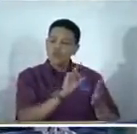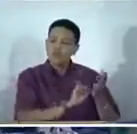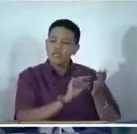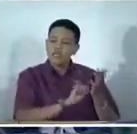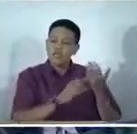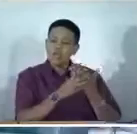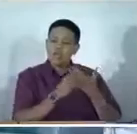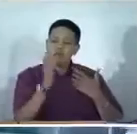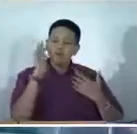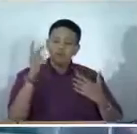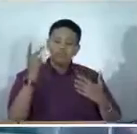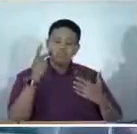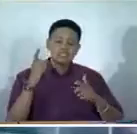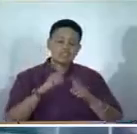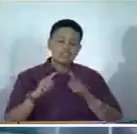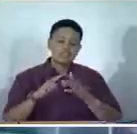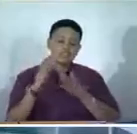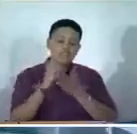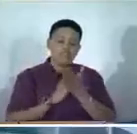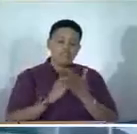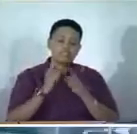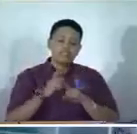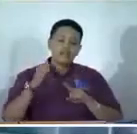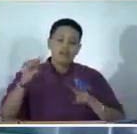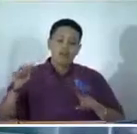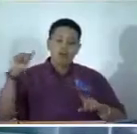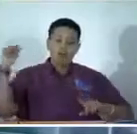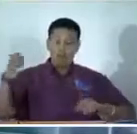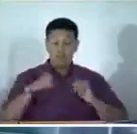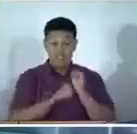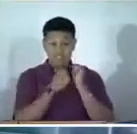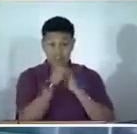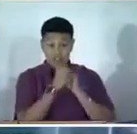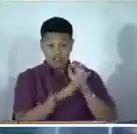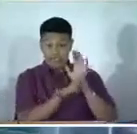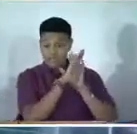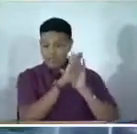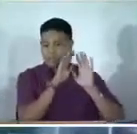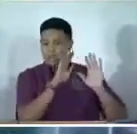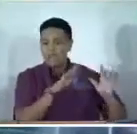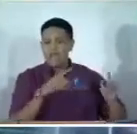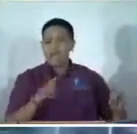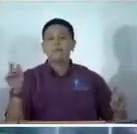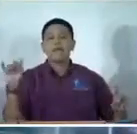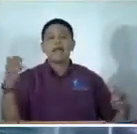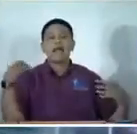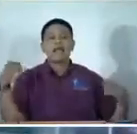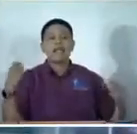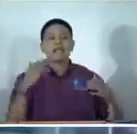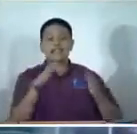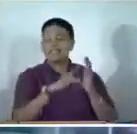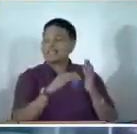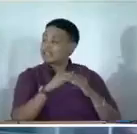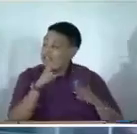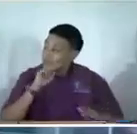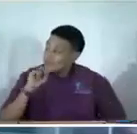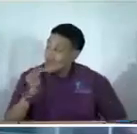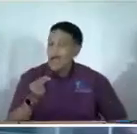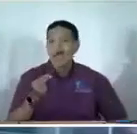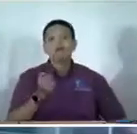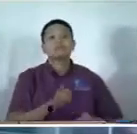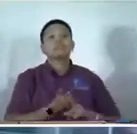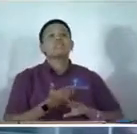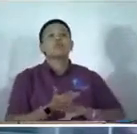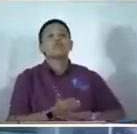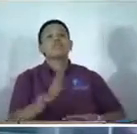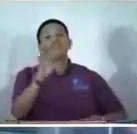will see a list of other infrastructure development, like a health center in Old Harbour, over